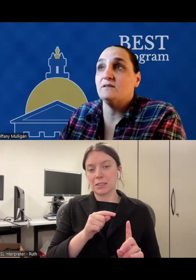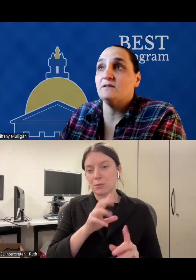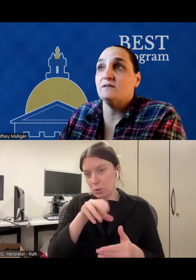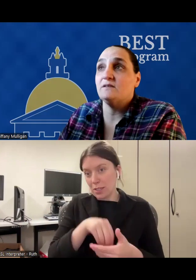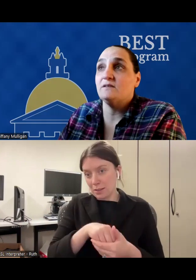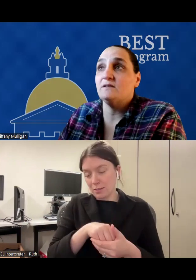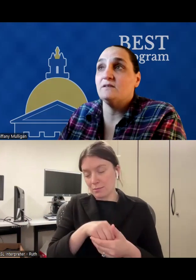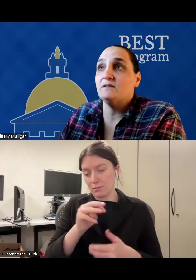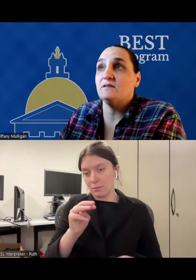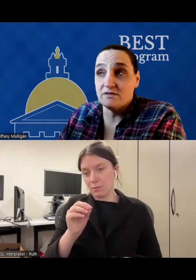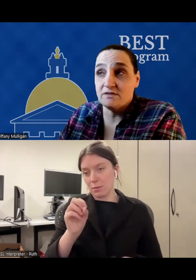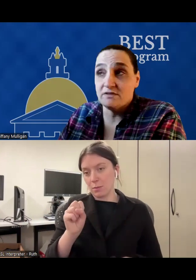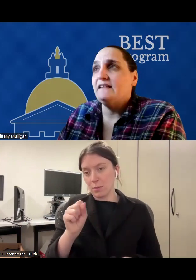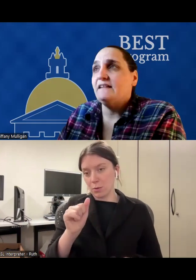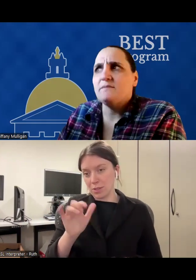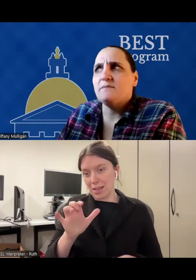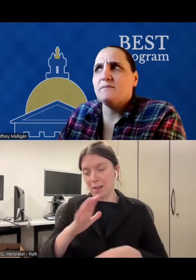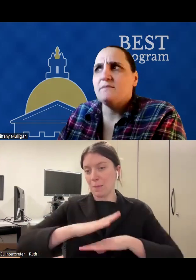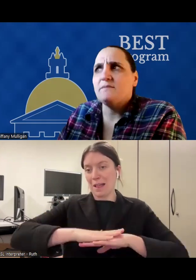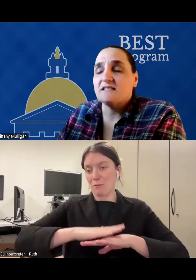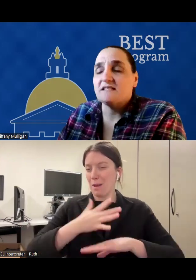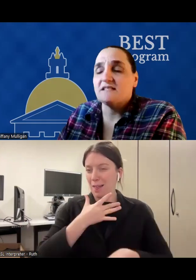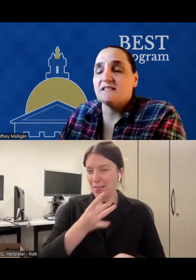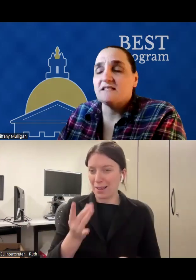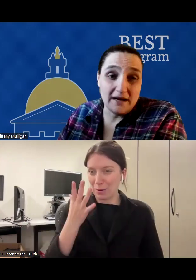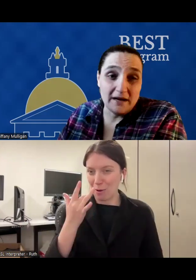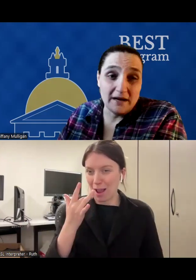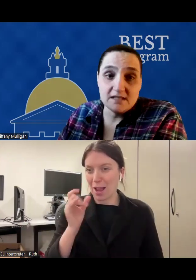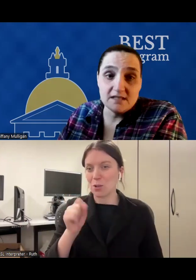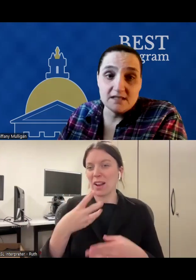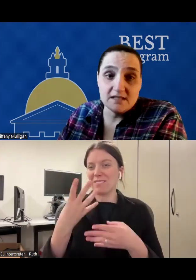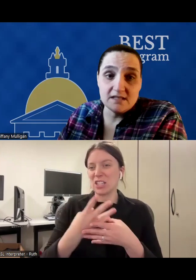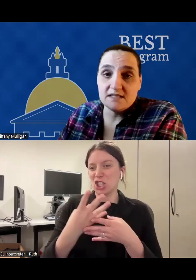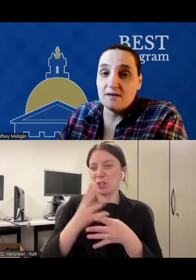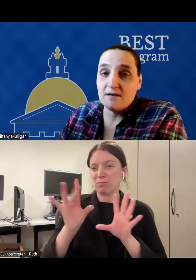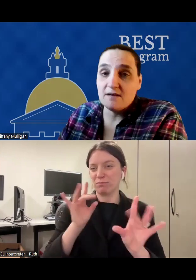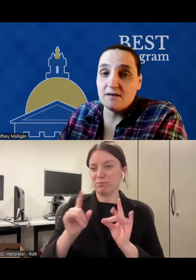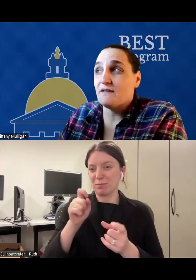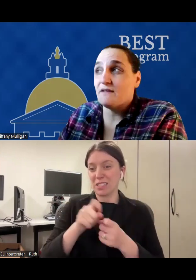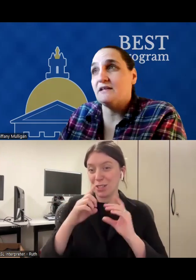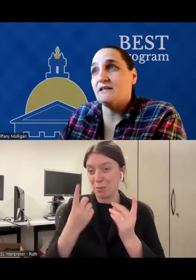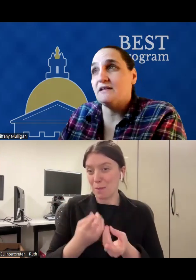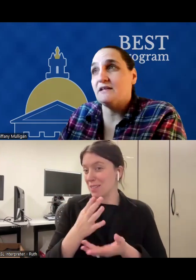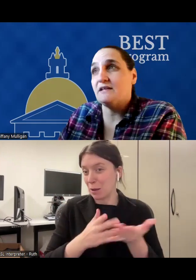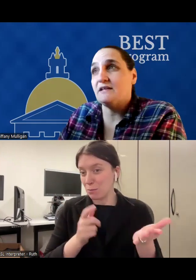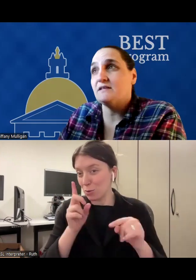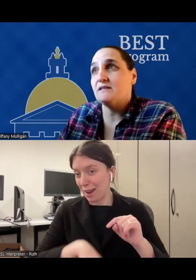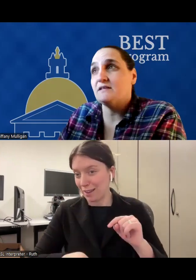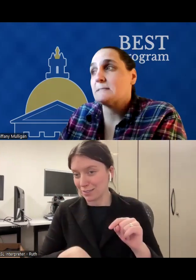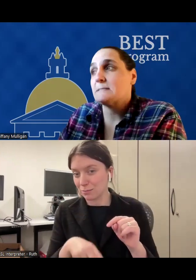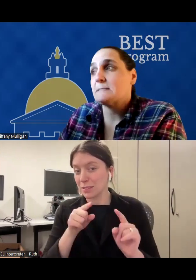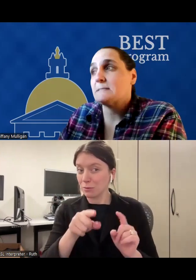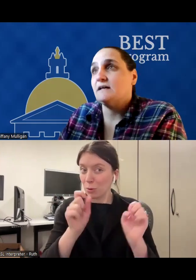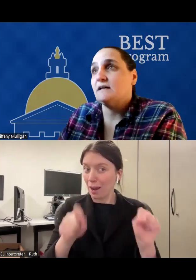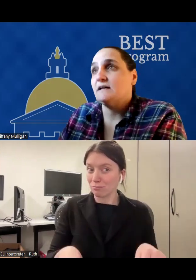Mosaic. I like this one because I can filter by departments. Some of them you can't filter by departments.